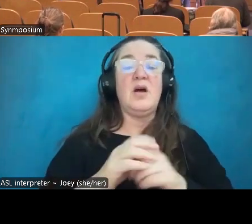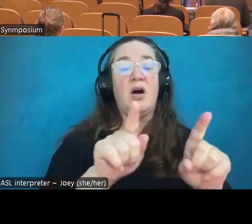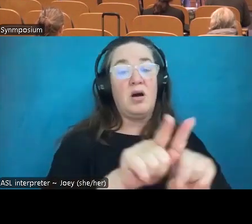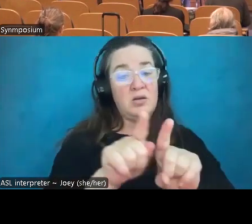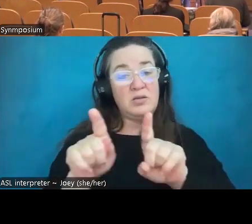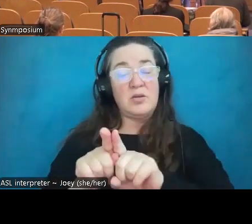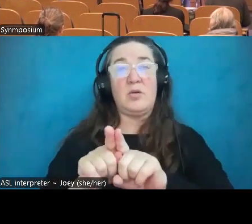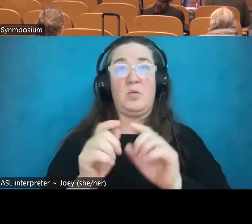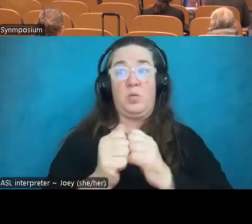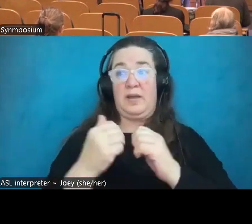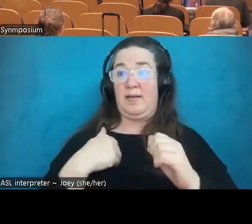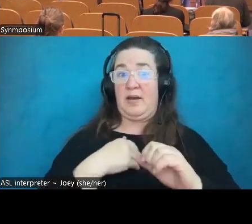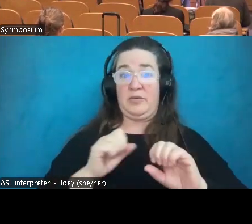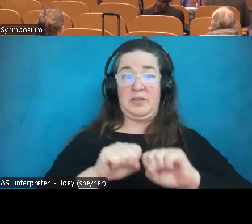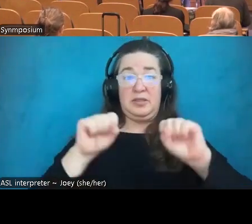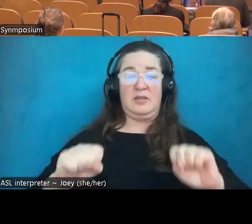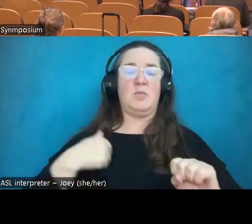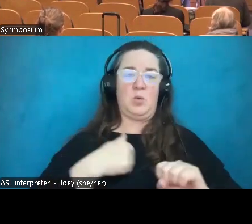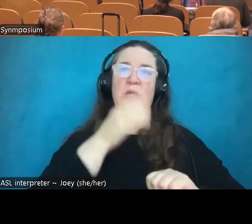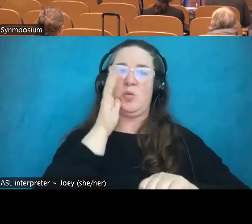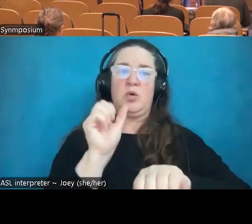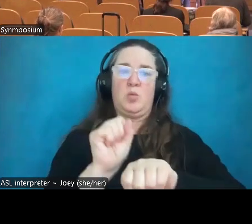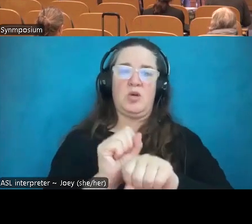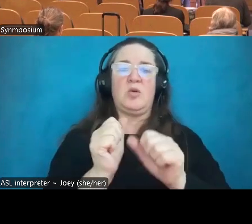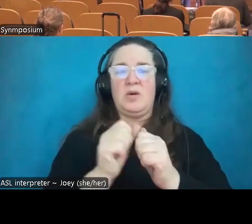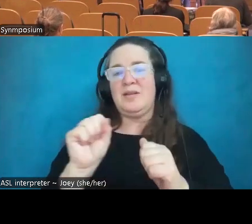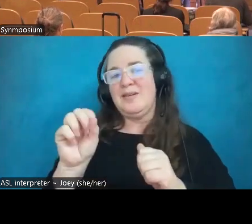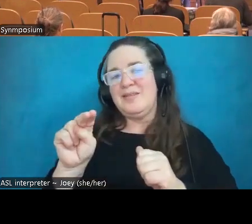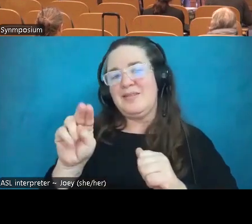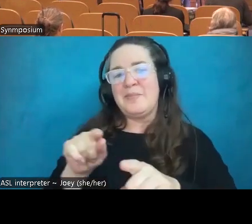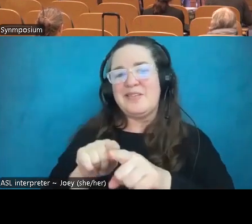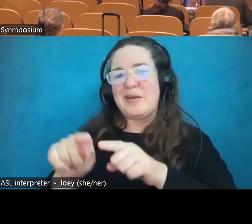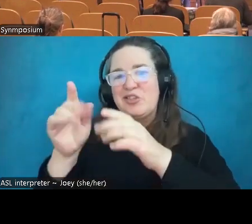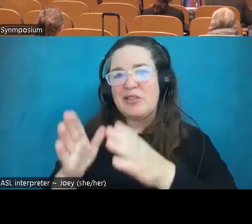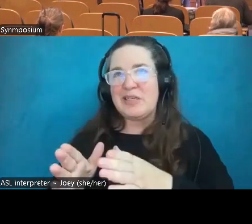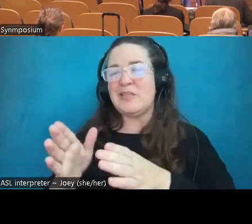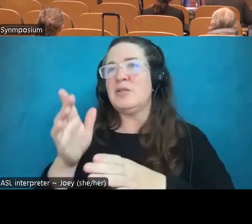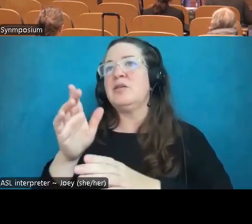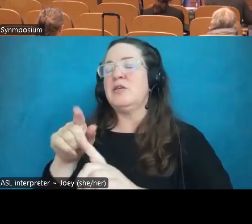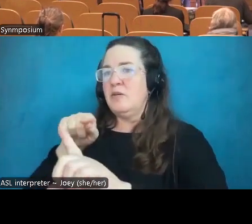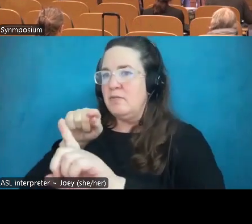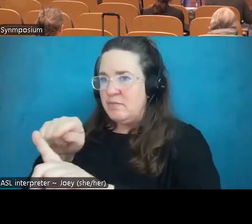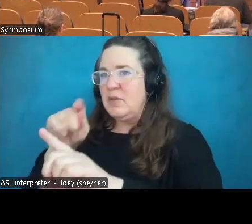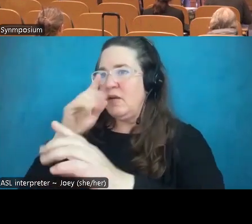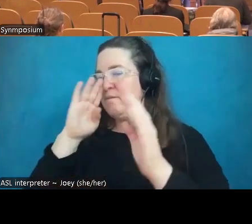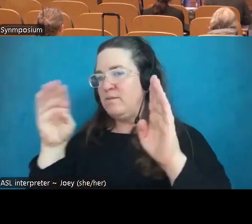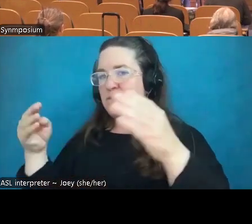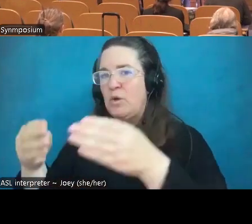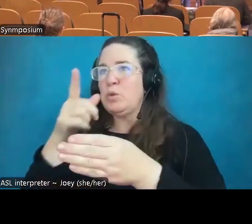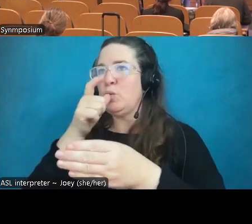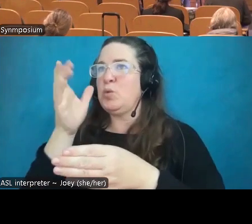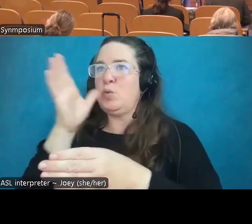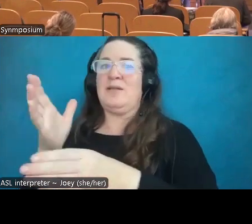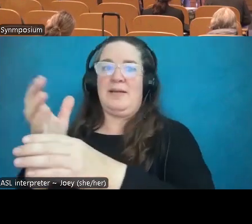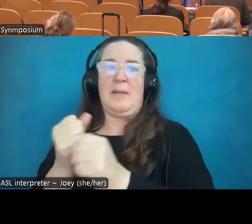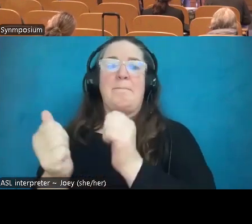then work with subspecialists, really targeting those that are going to receive the majority of these referrals, the cardiologists, the neuropsychologists,